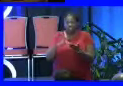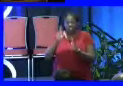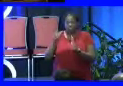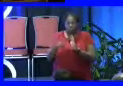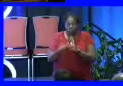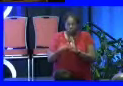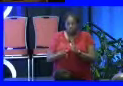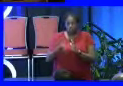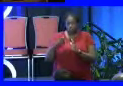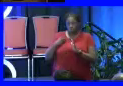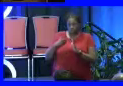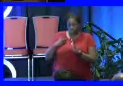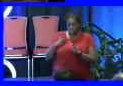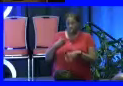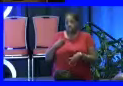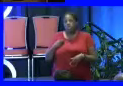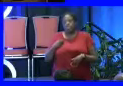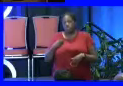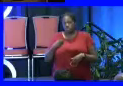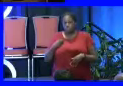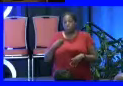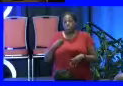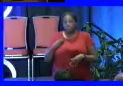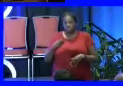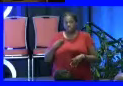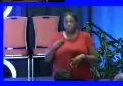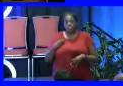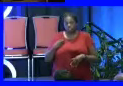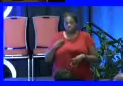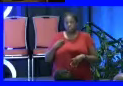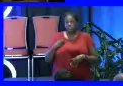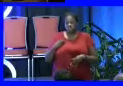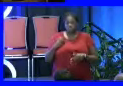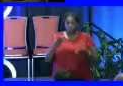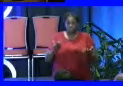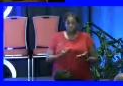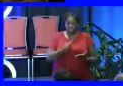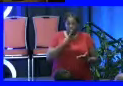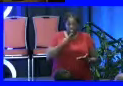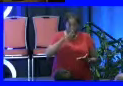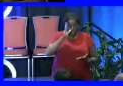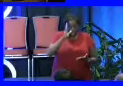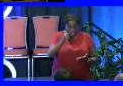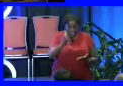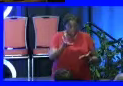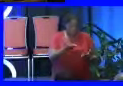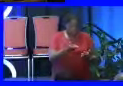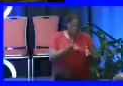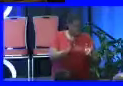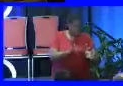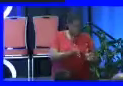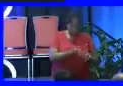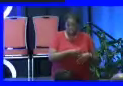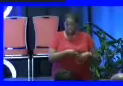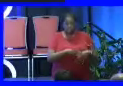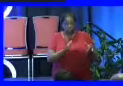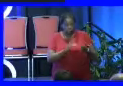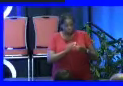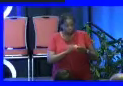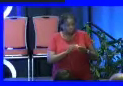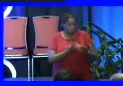or ownership, or you know, we're sort of like over here saying, hey, hi, love to talk, love to chat, let's